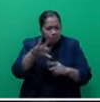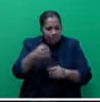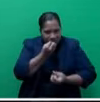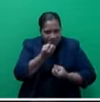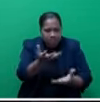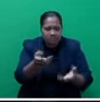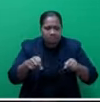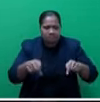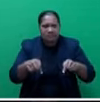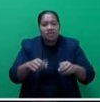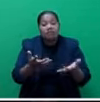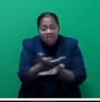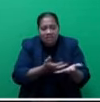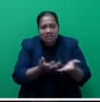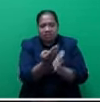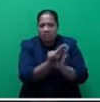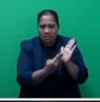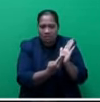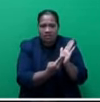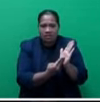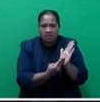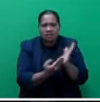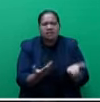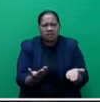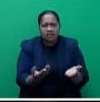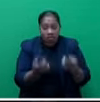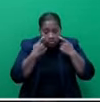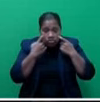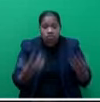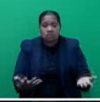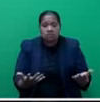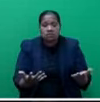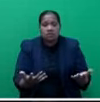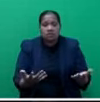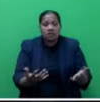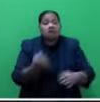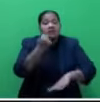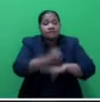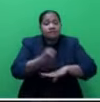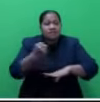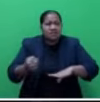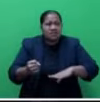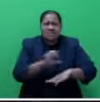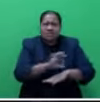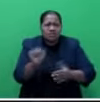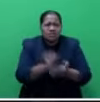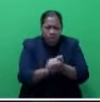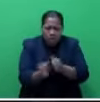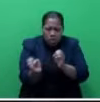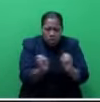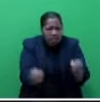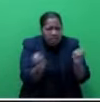this discussion on the bill. I mean, it also shows that the government is disorganized. I